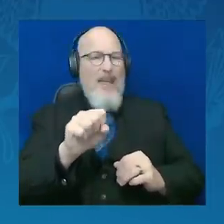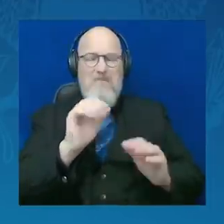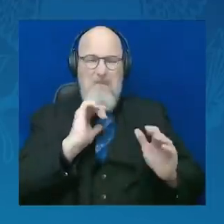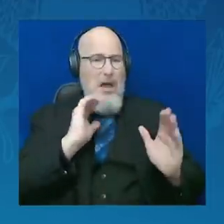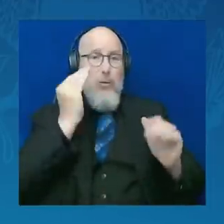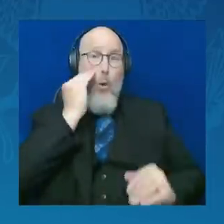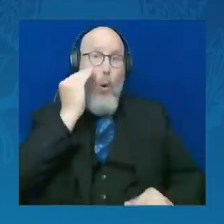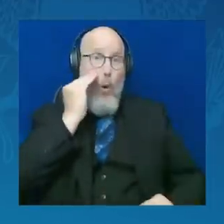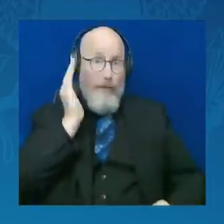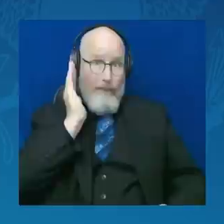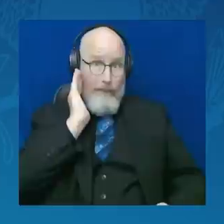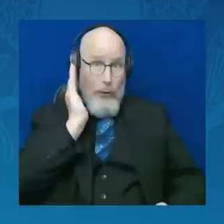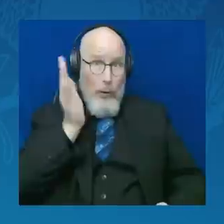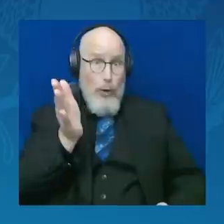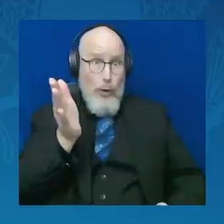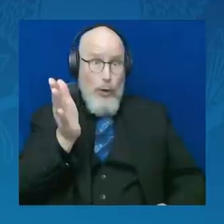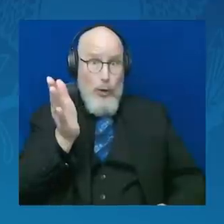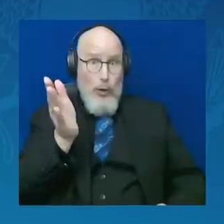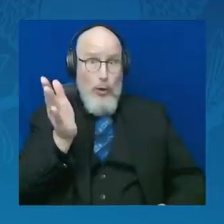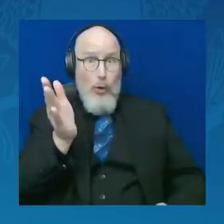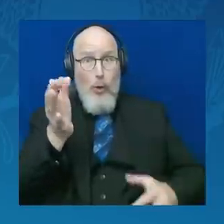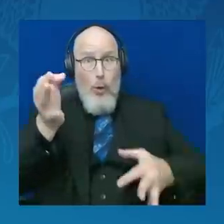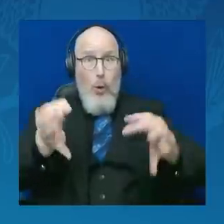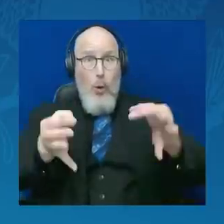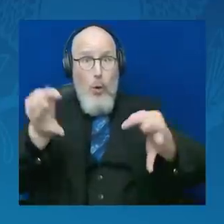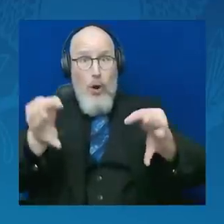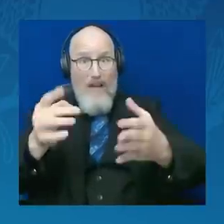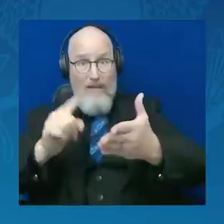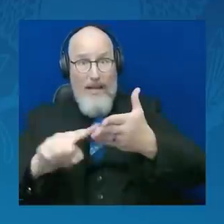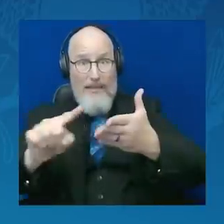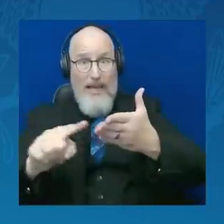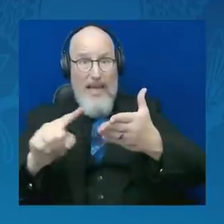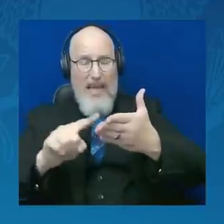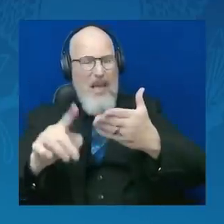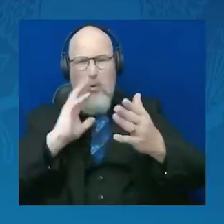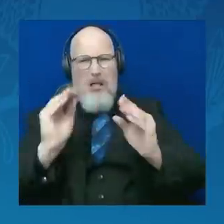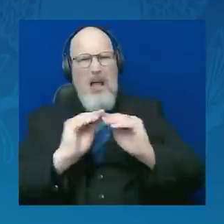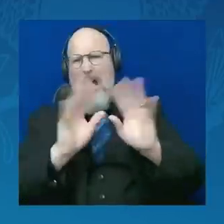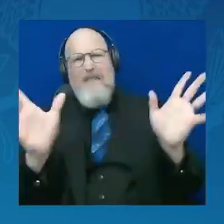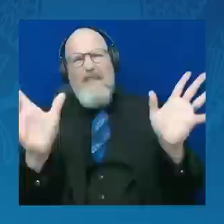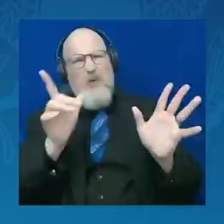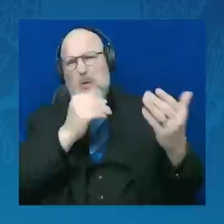obvious for a court investigating those issues who bears responsibility for that.